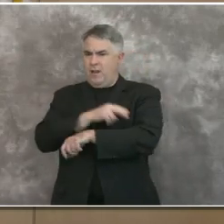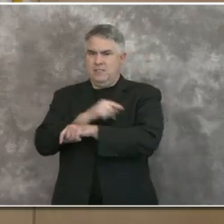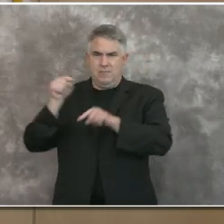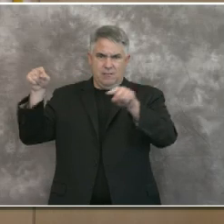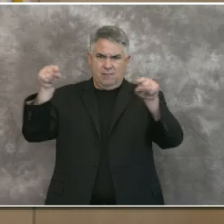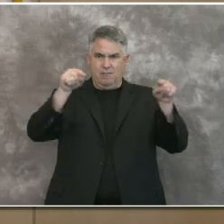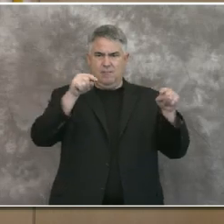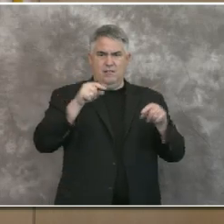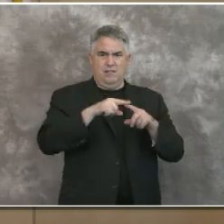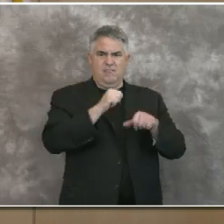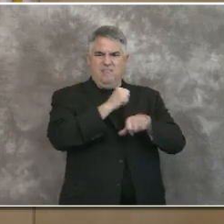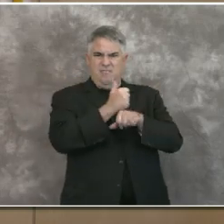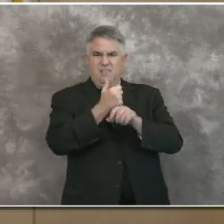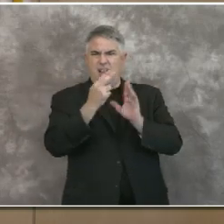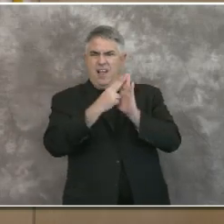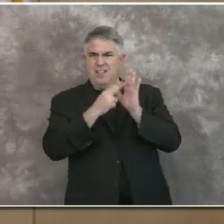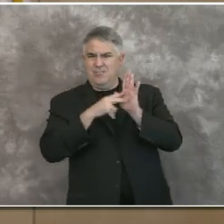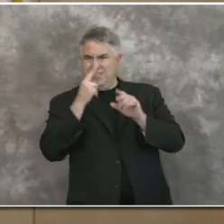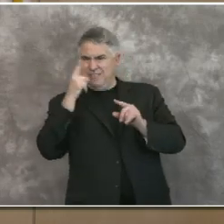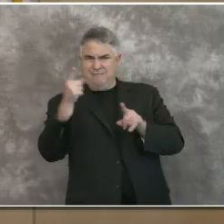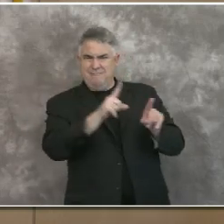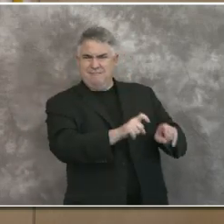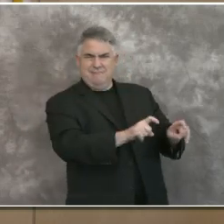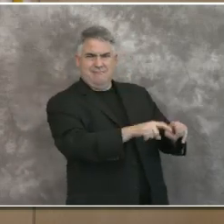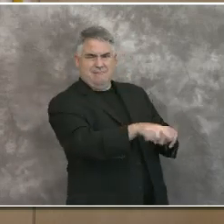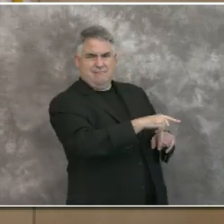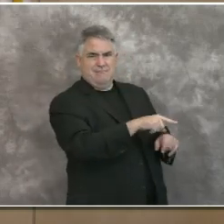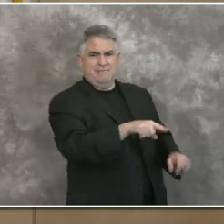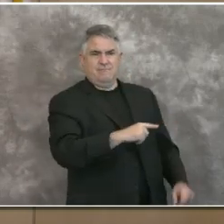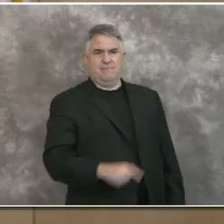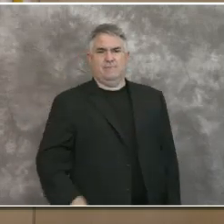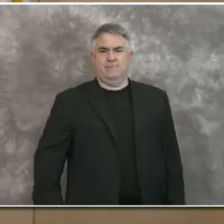a contract to do the same. All right, thank you, Dr. Wooten.